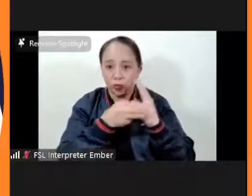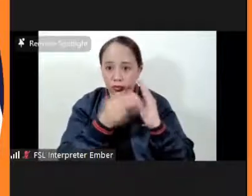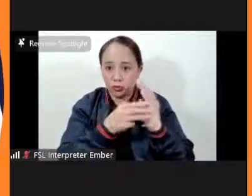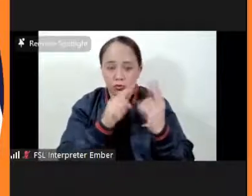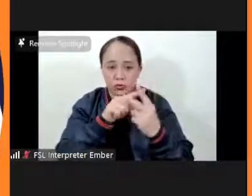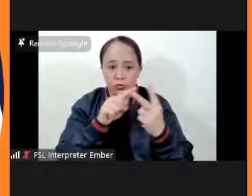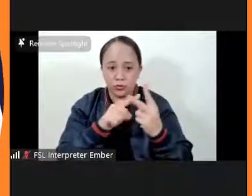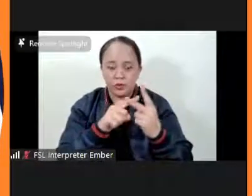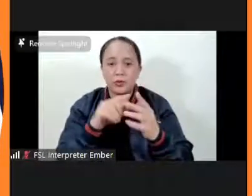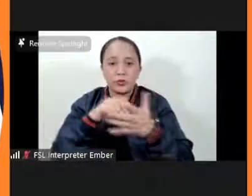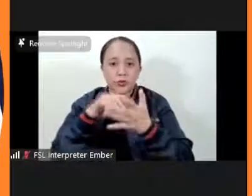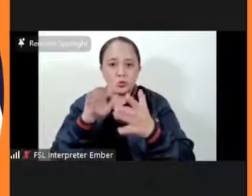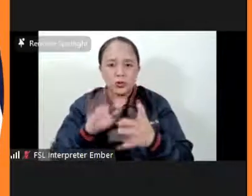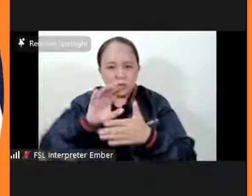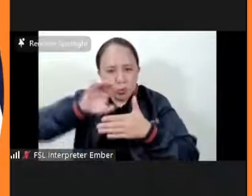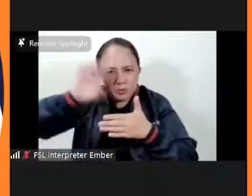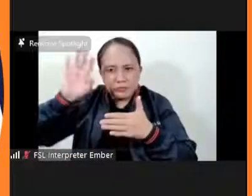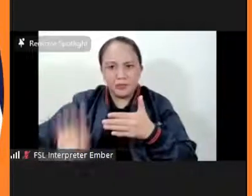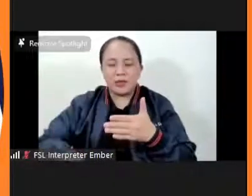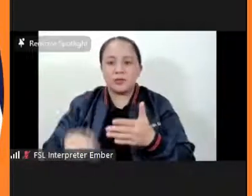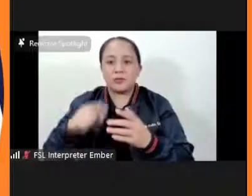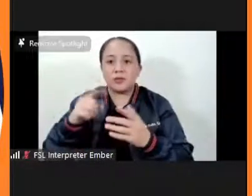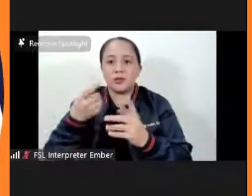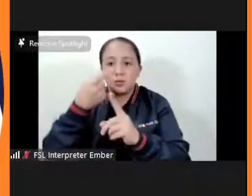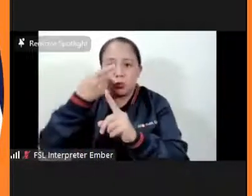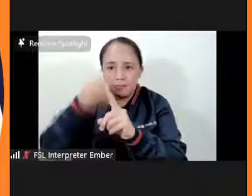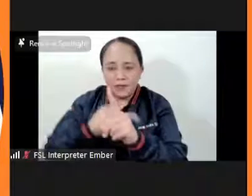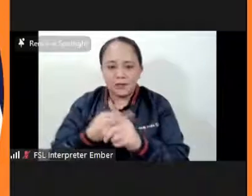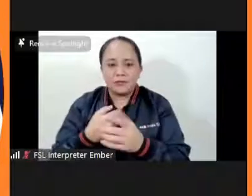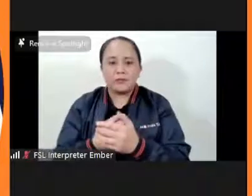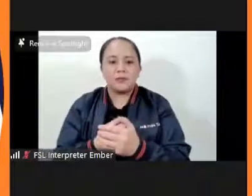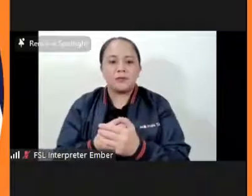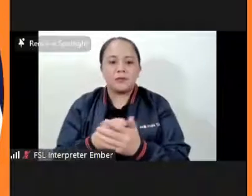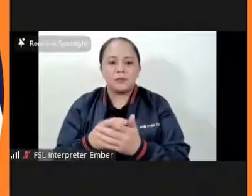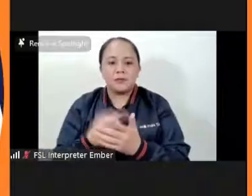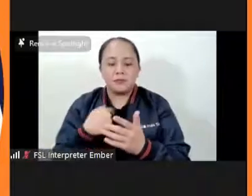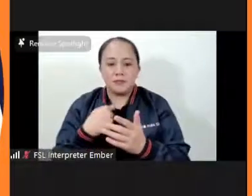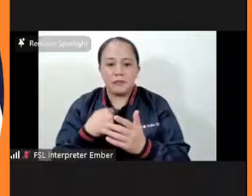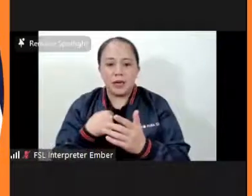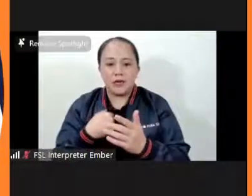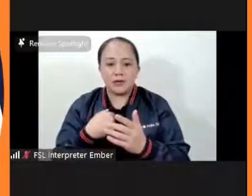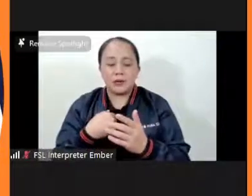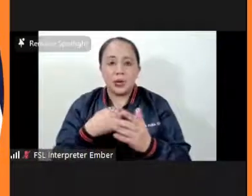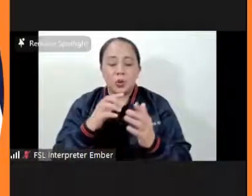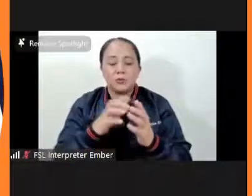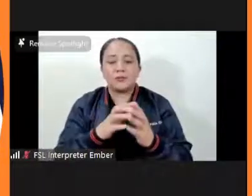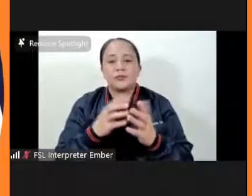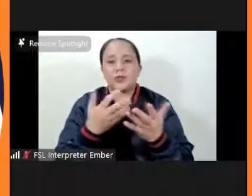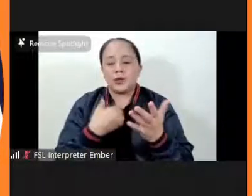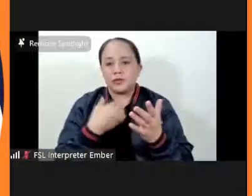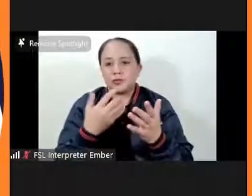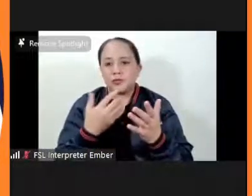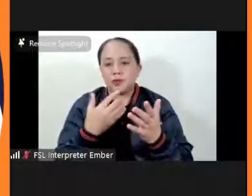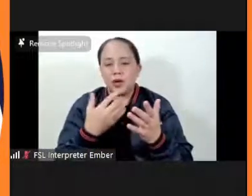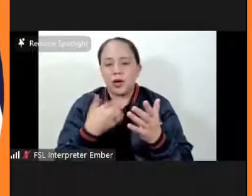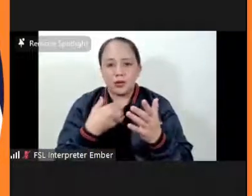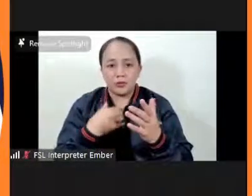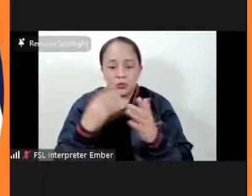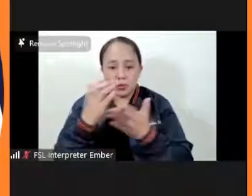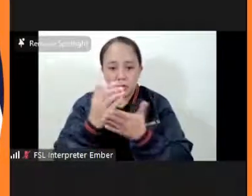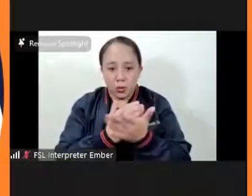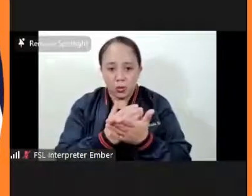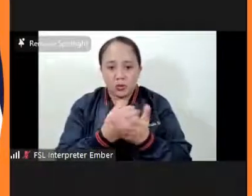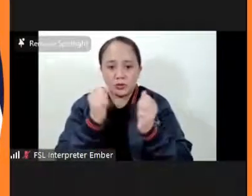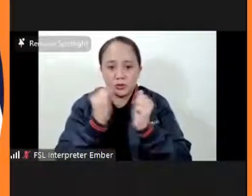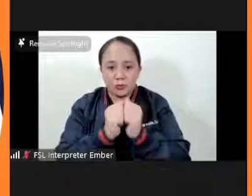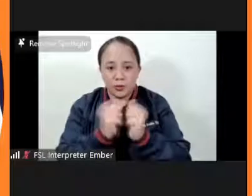that students must finish within 1 month. It should also be noted that the course is fully asynchronous, meaning it